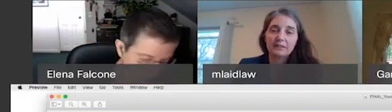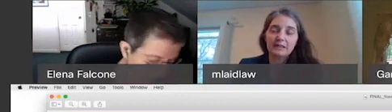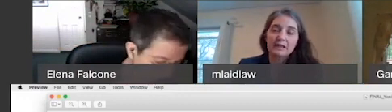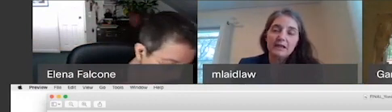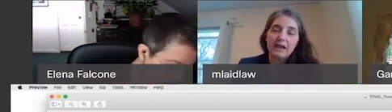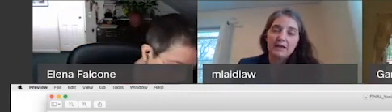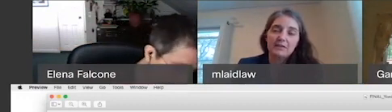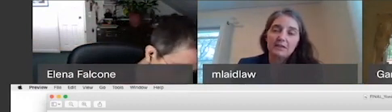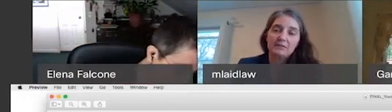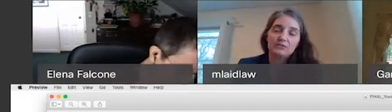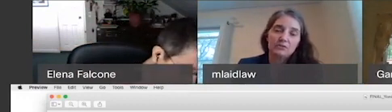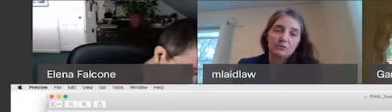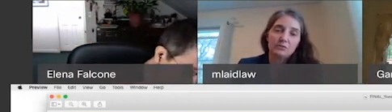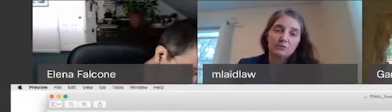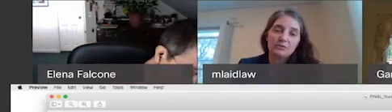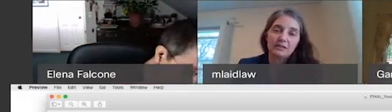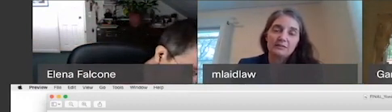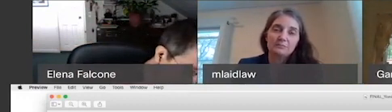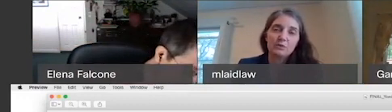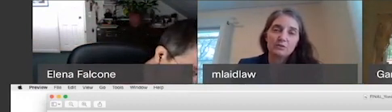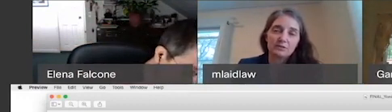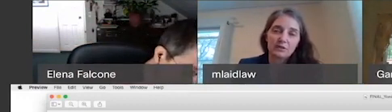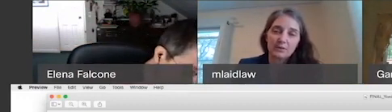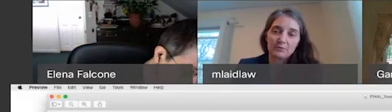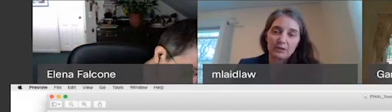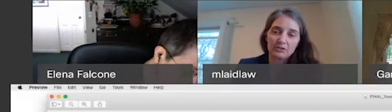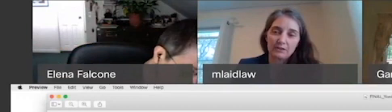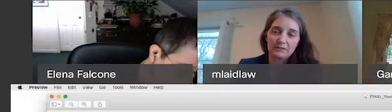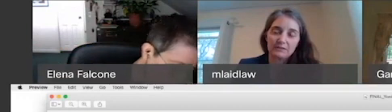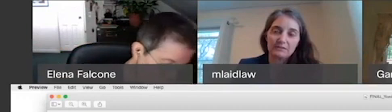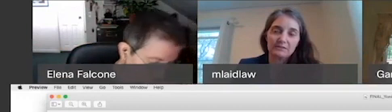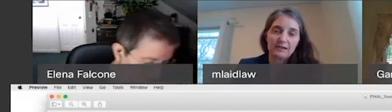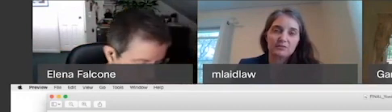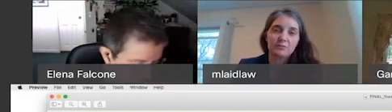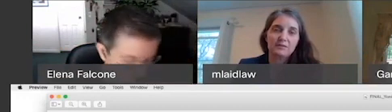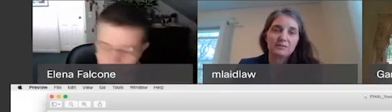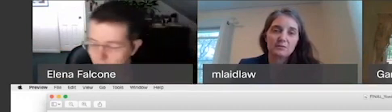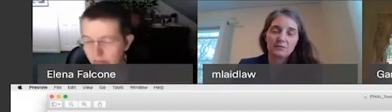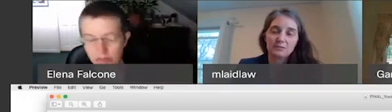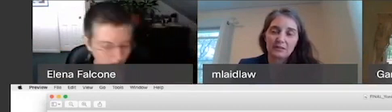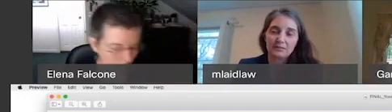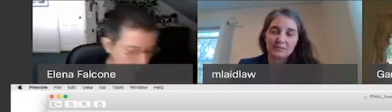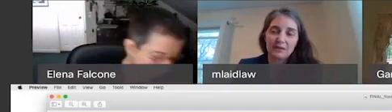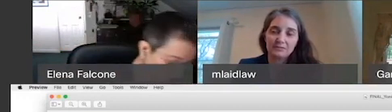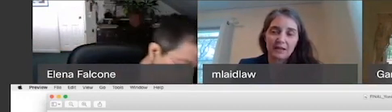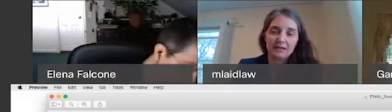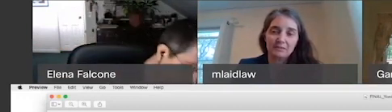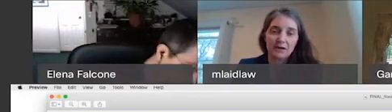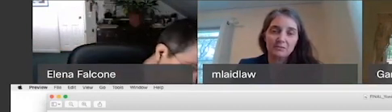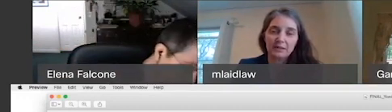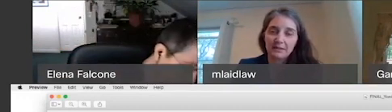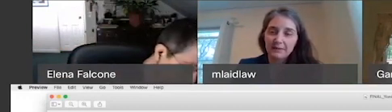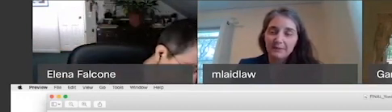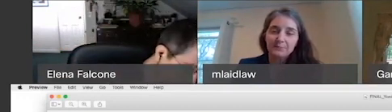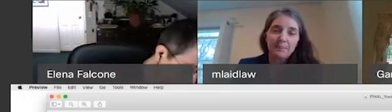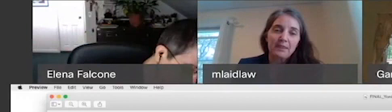understandably having to cease most of its operations in the last few months in order to protect themselves and the